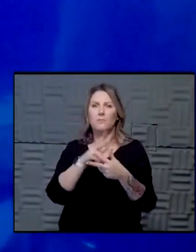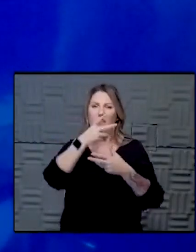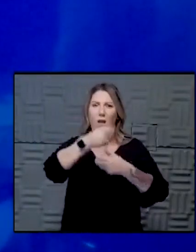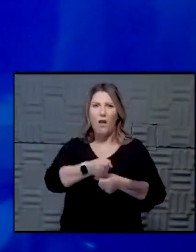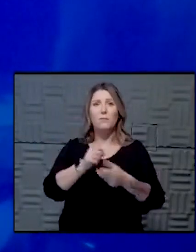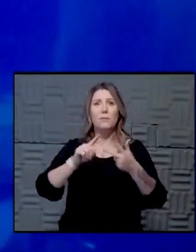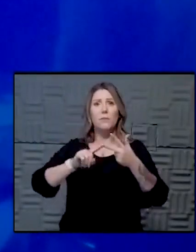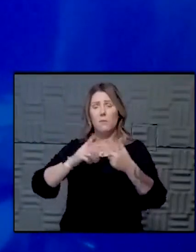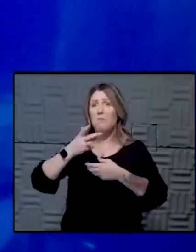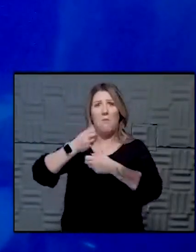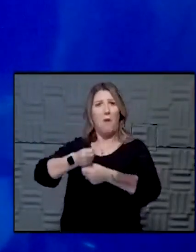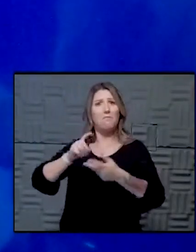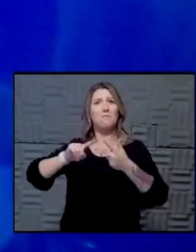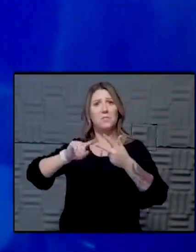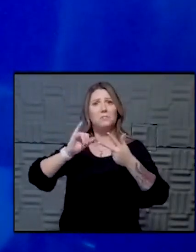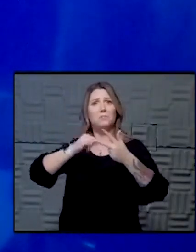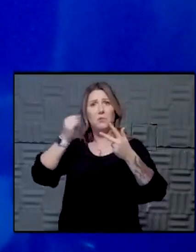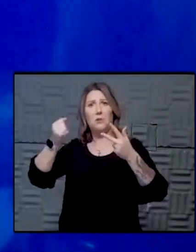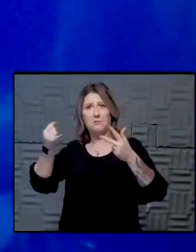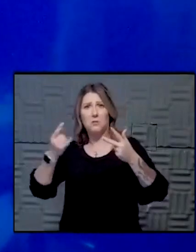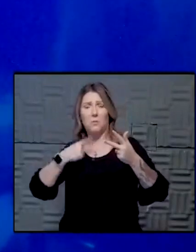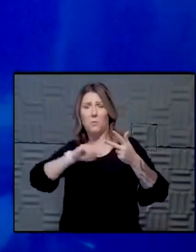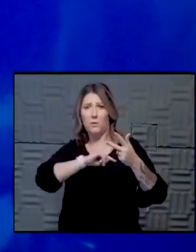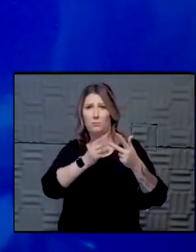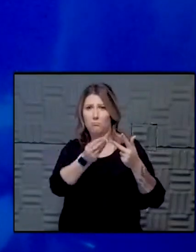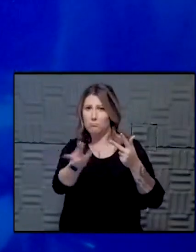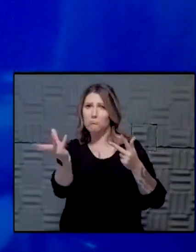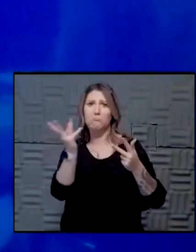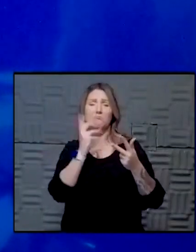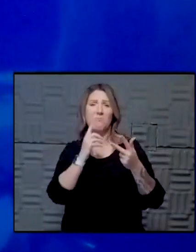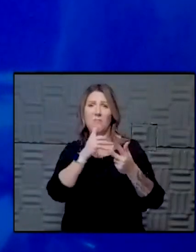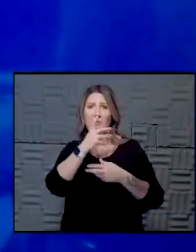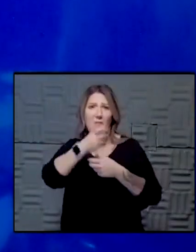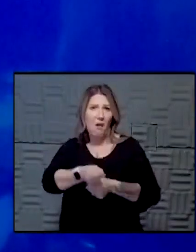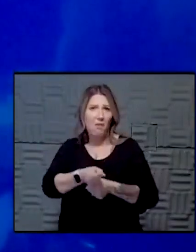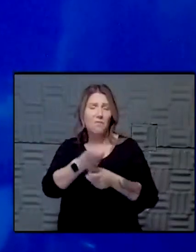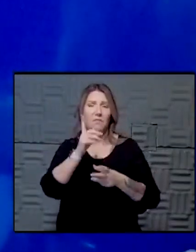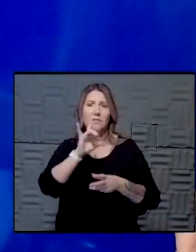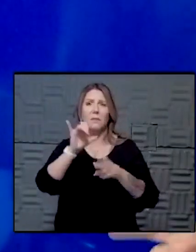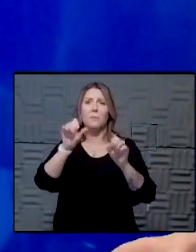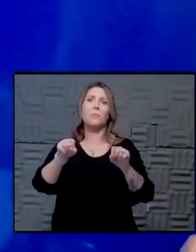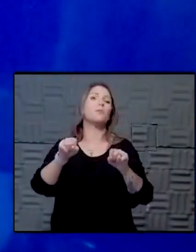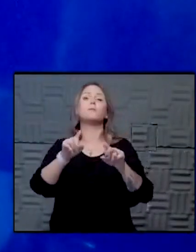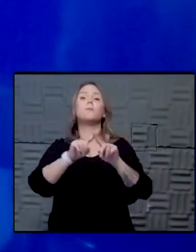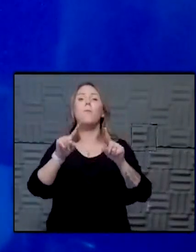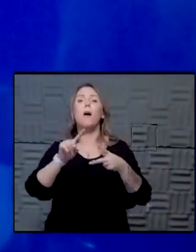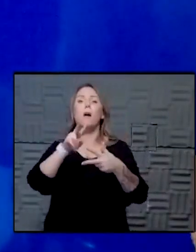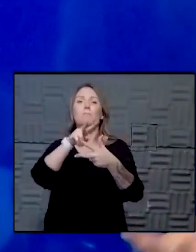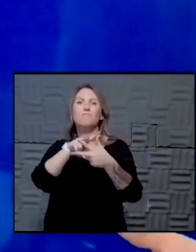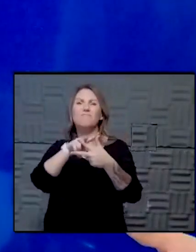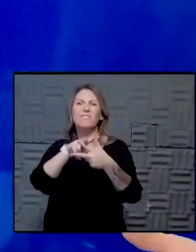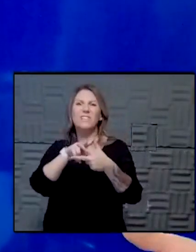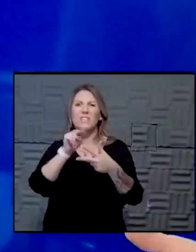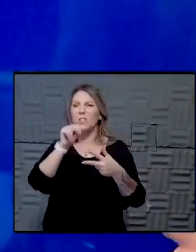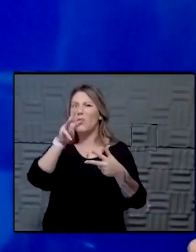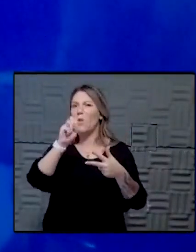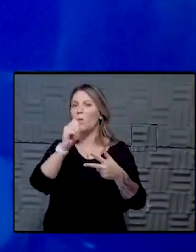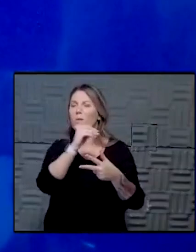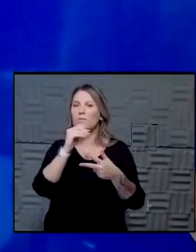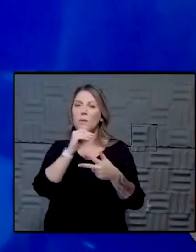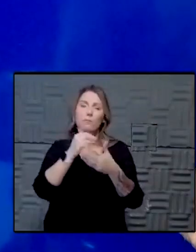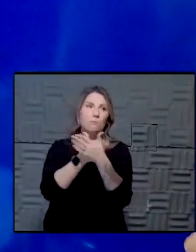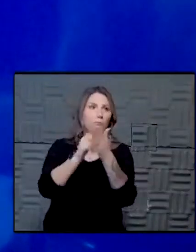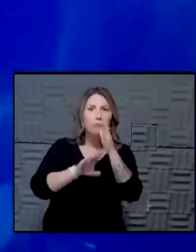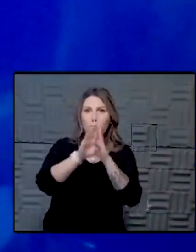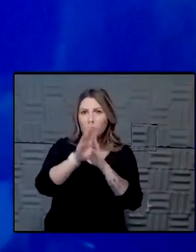J&J vaccine. I think we still give it and still have great confidence in its ability. It's just Pfizer and Moderna are in the news with these new developments about either